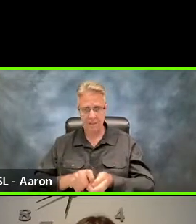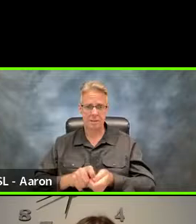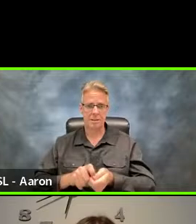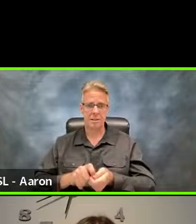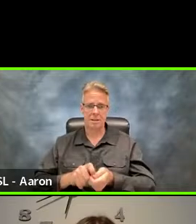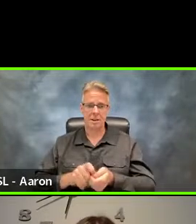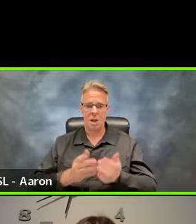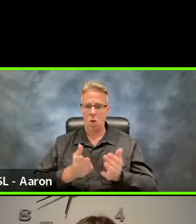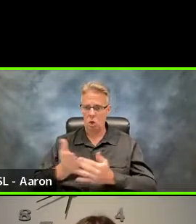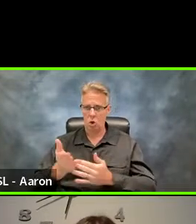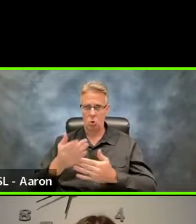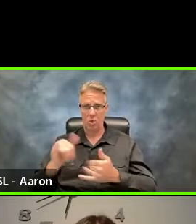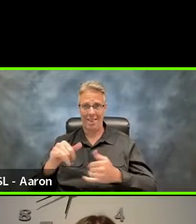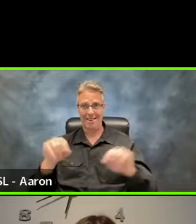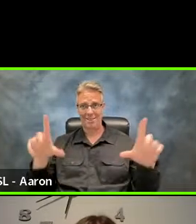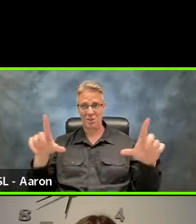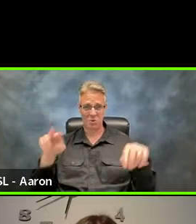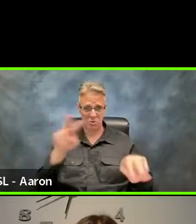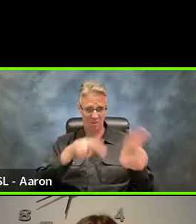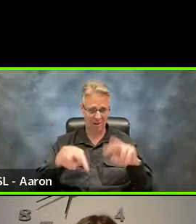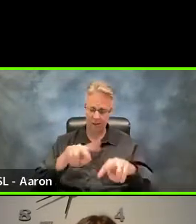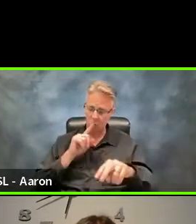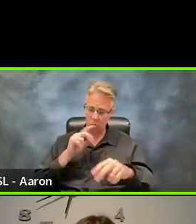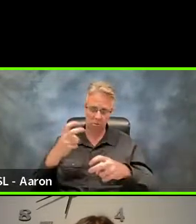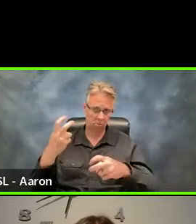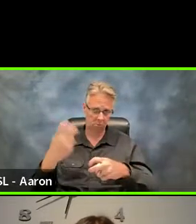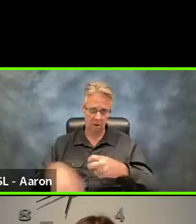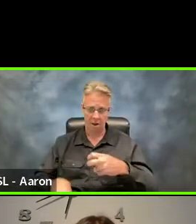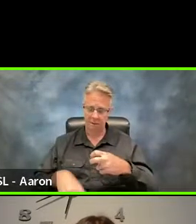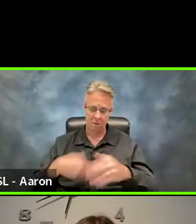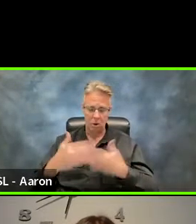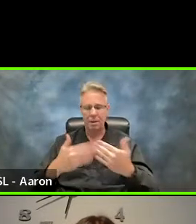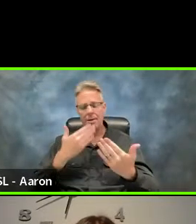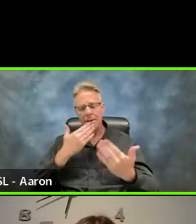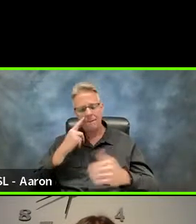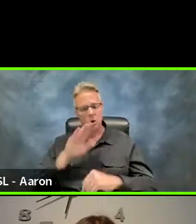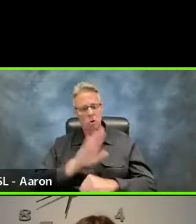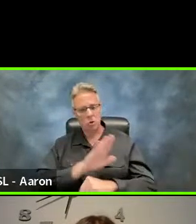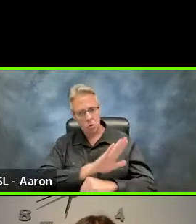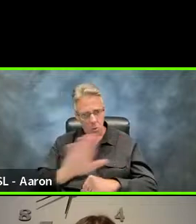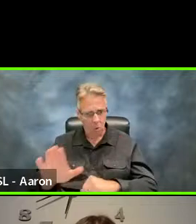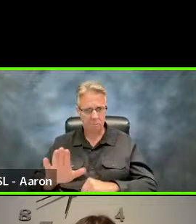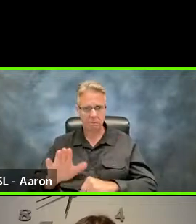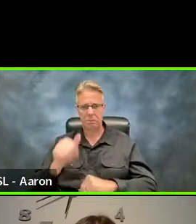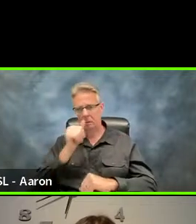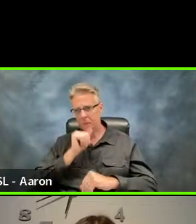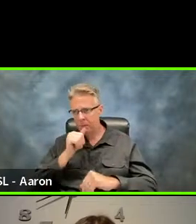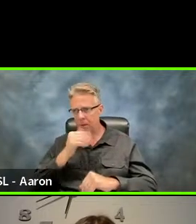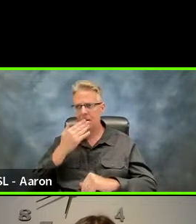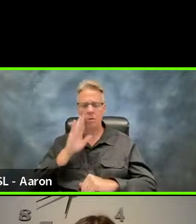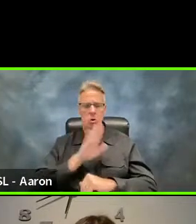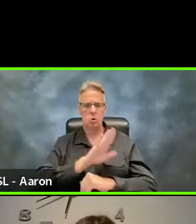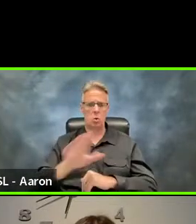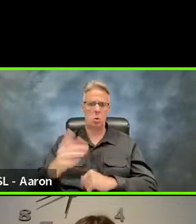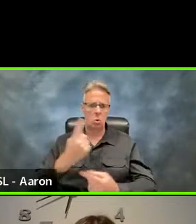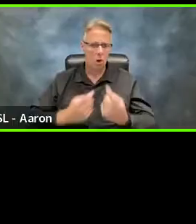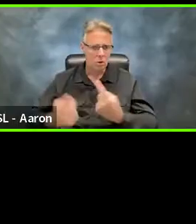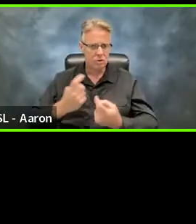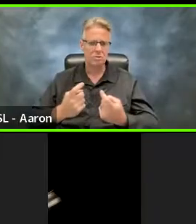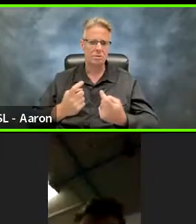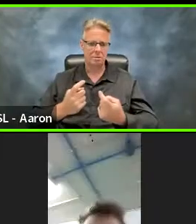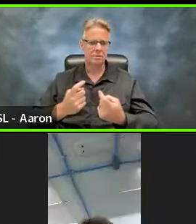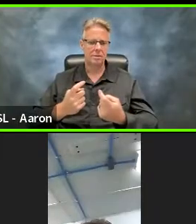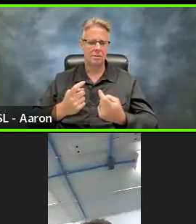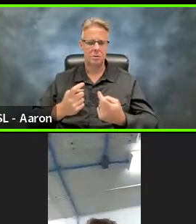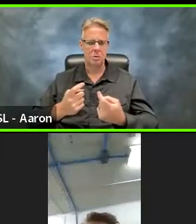is a tough process. And so thanks everybody for your questions and your patience